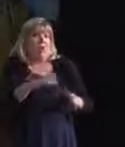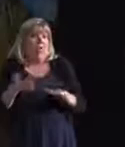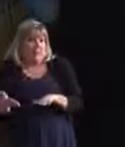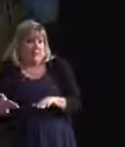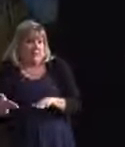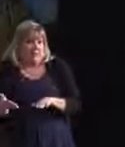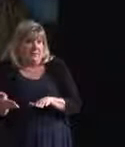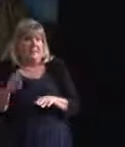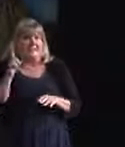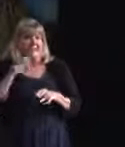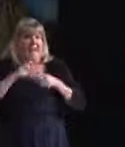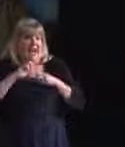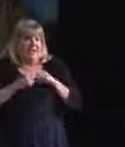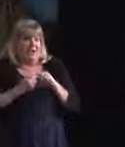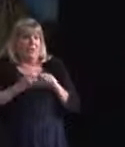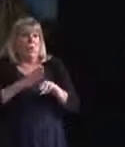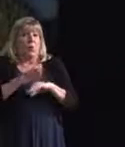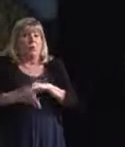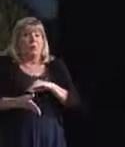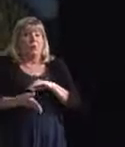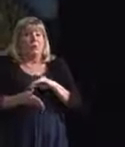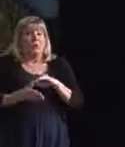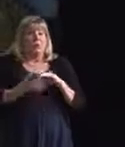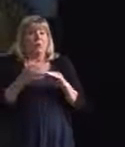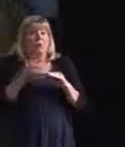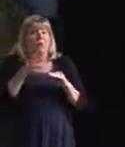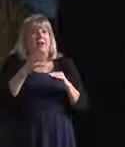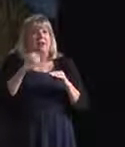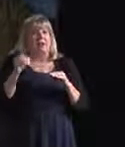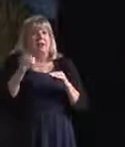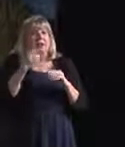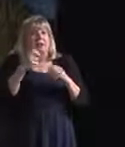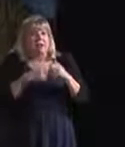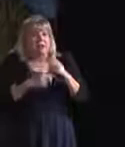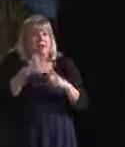Did he agonize over the sealing of the envelope?